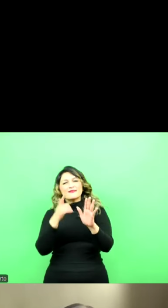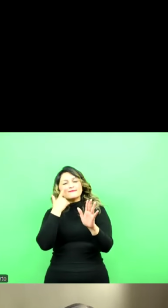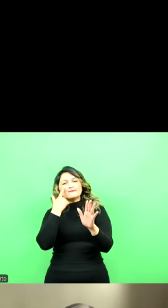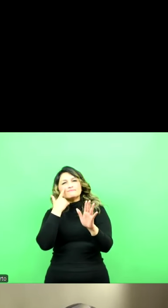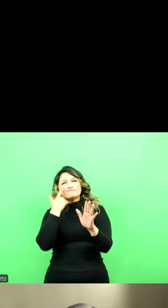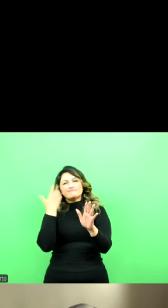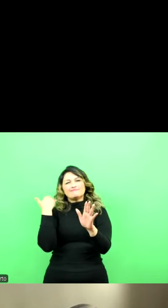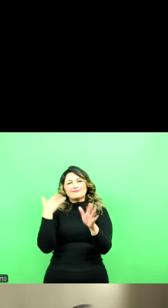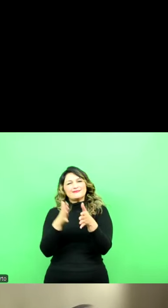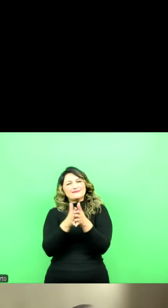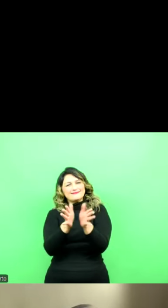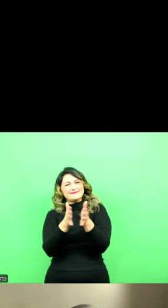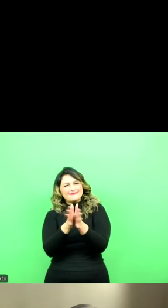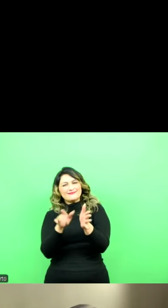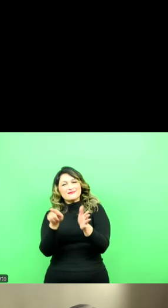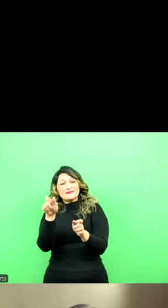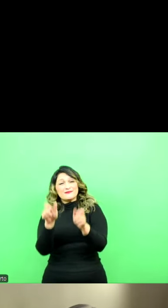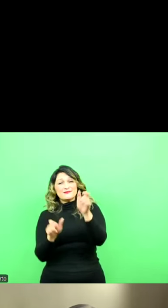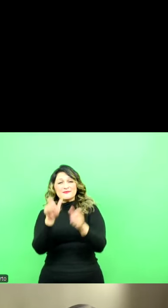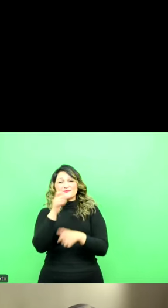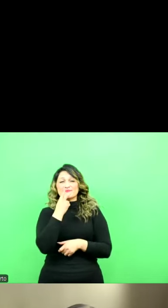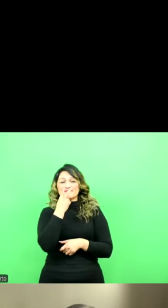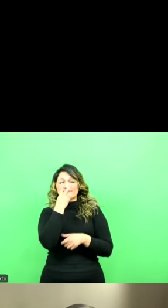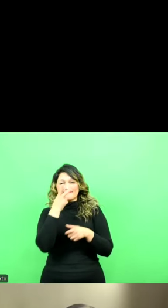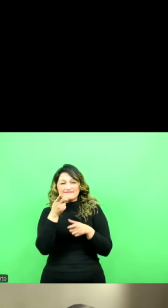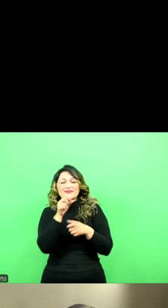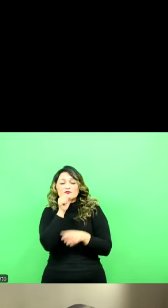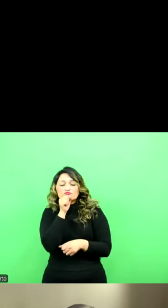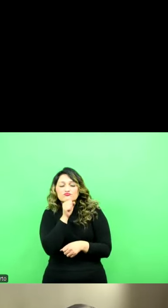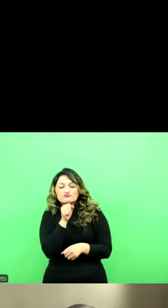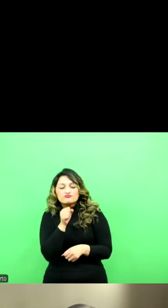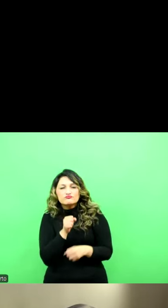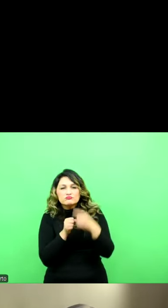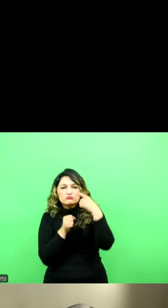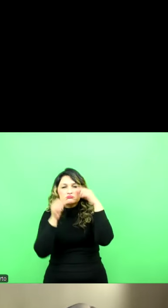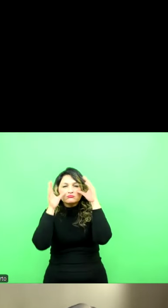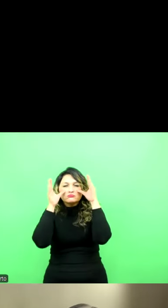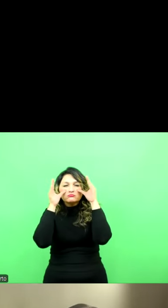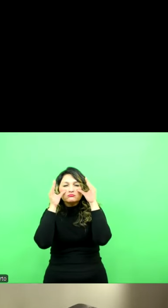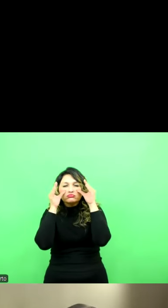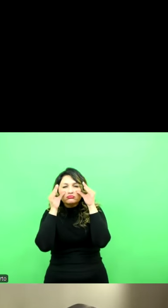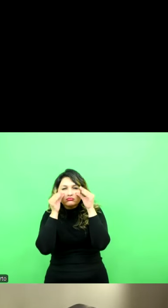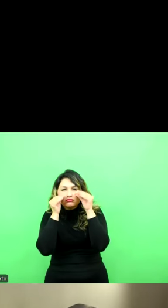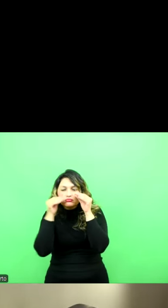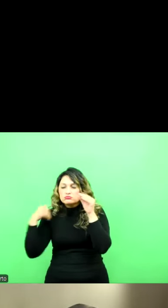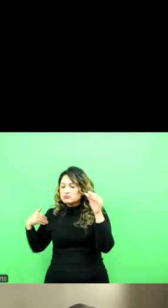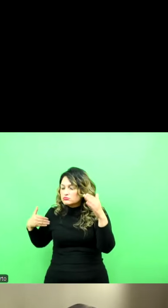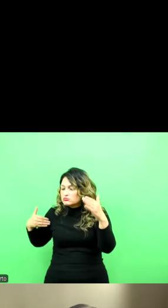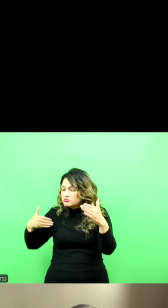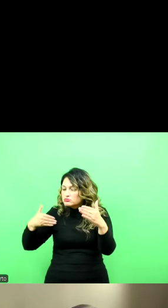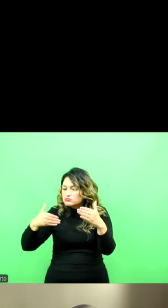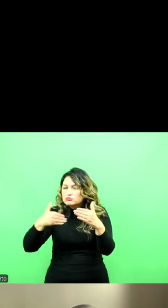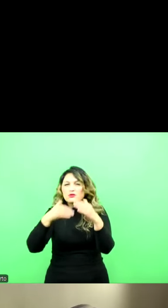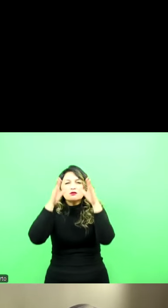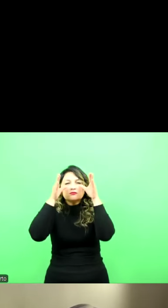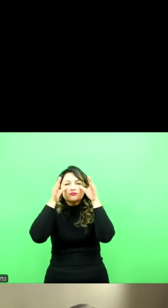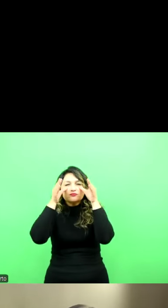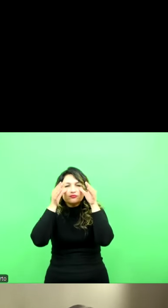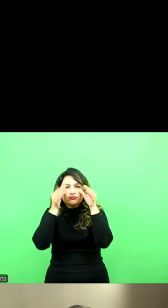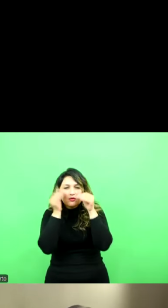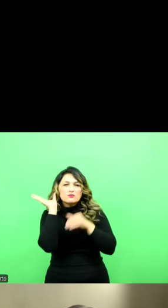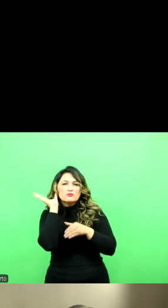in terms of receiving and acting on warnings. We have the mobility challenges.